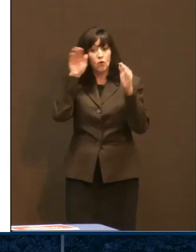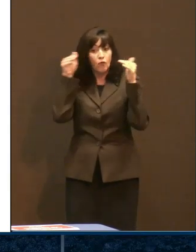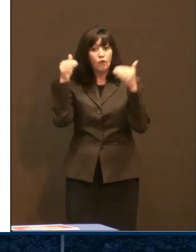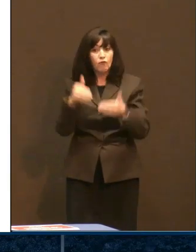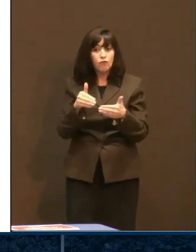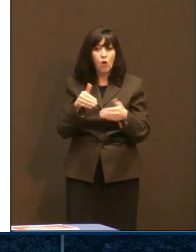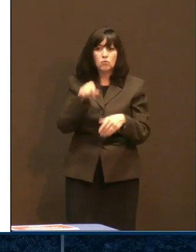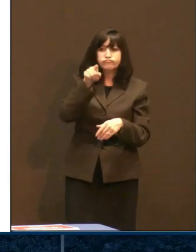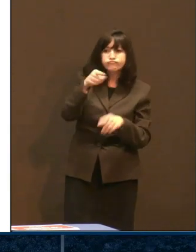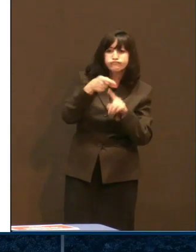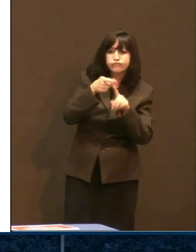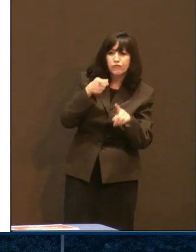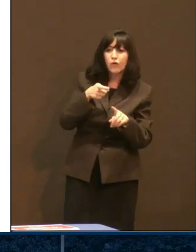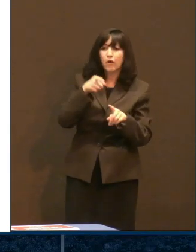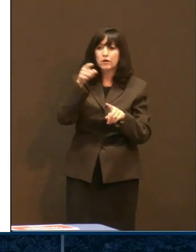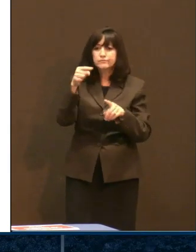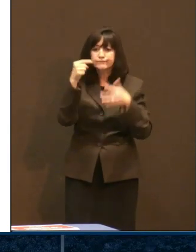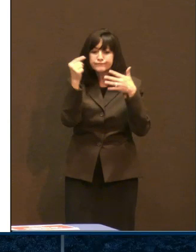symptomatic.